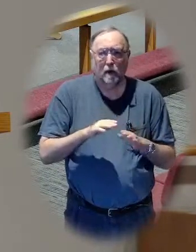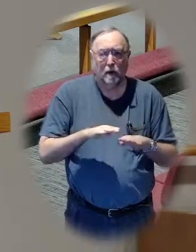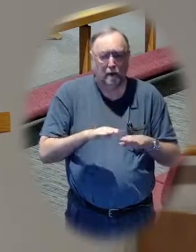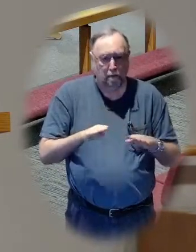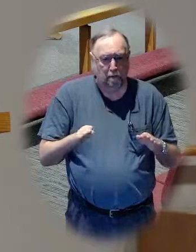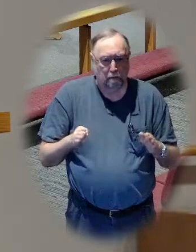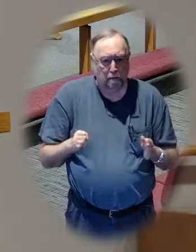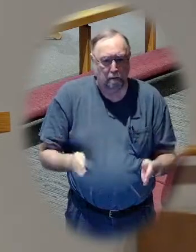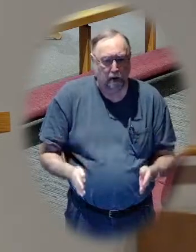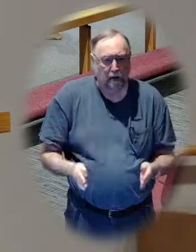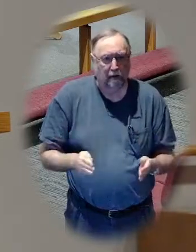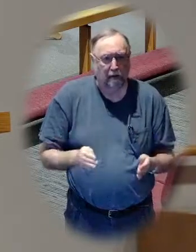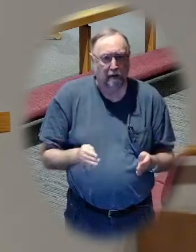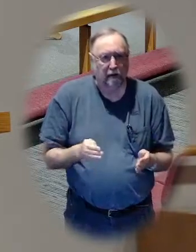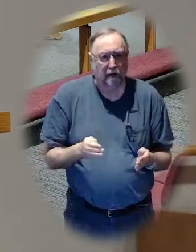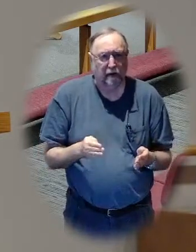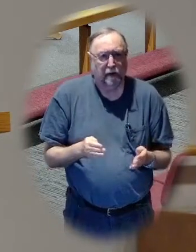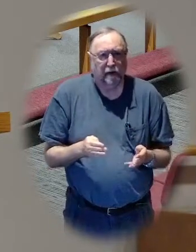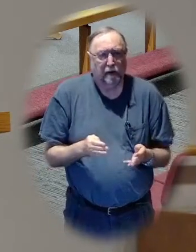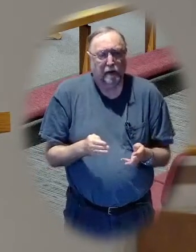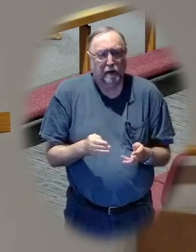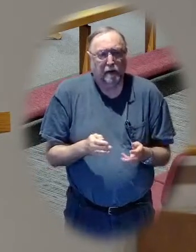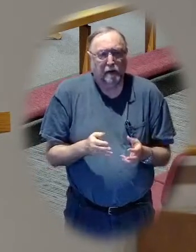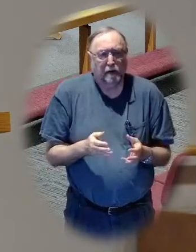This baby is the firstborn of Mary,